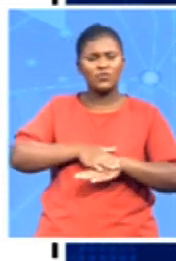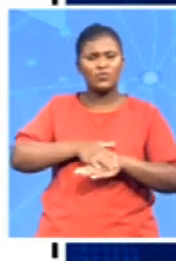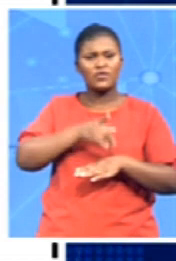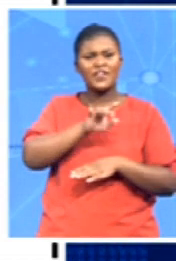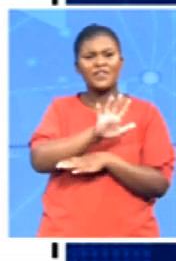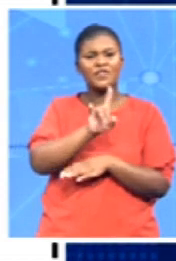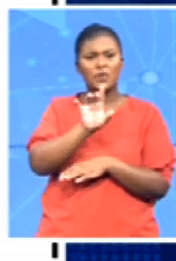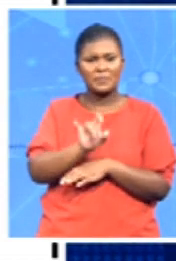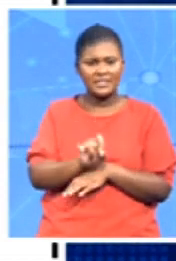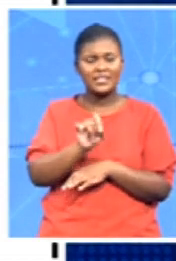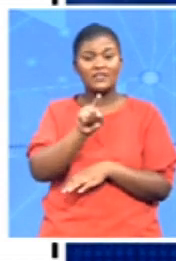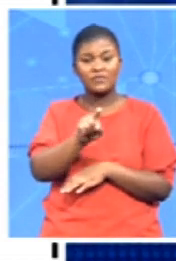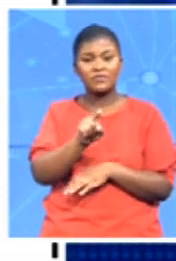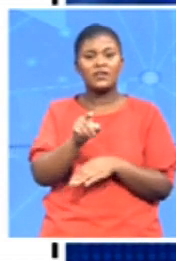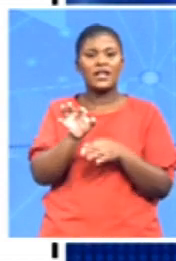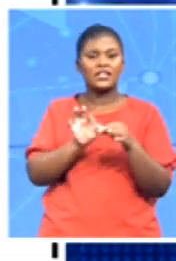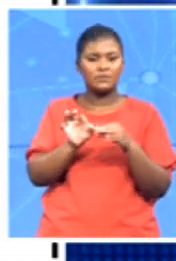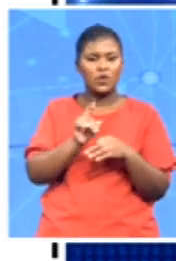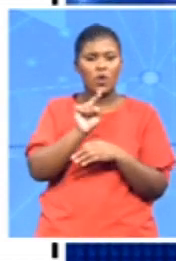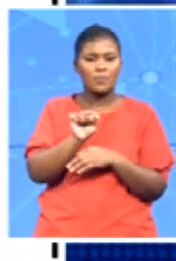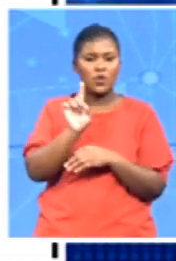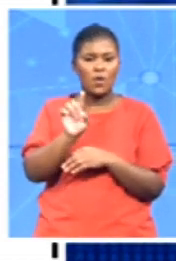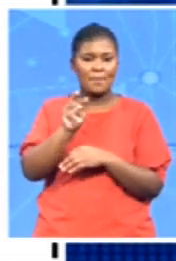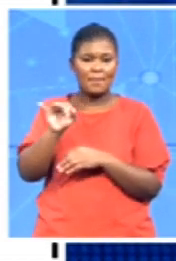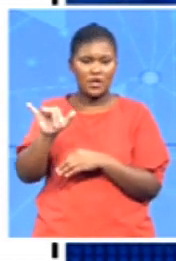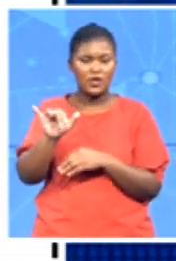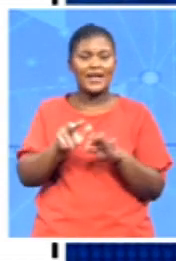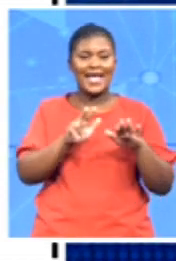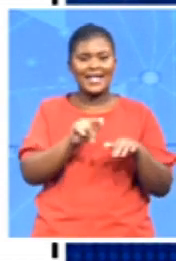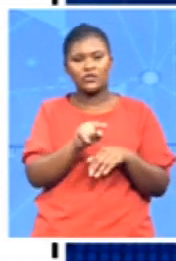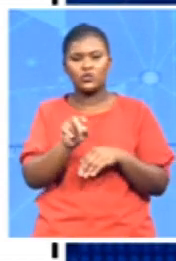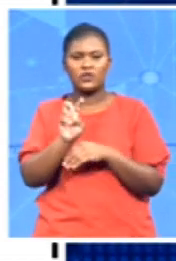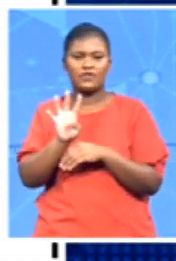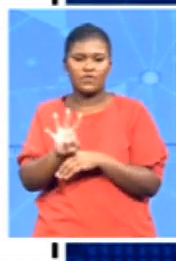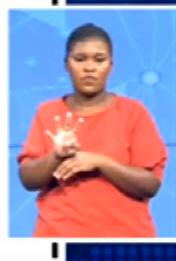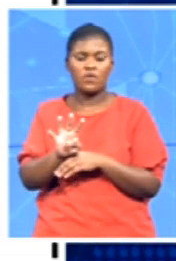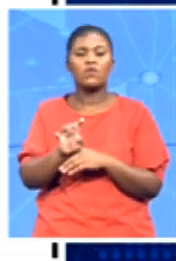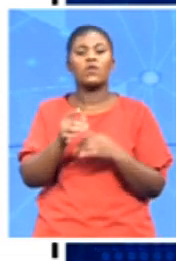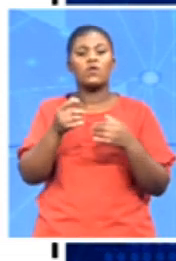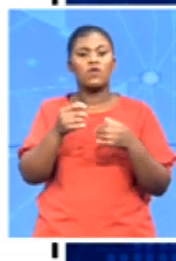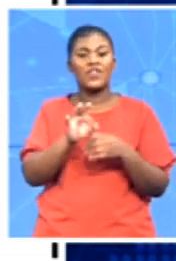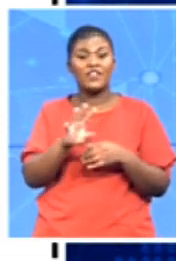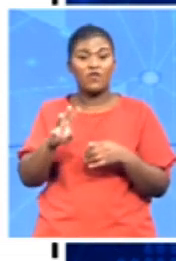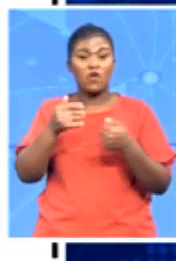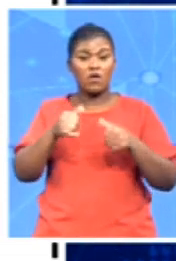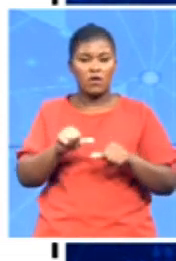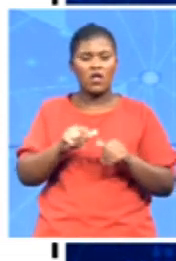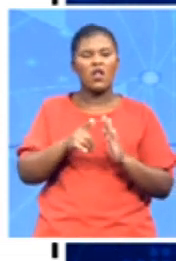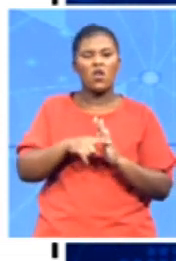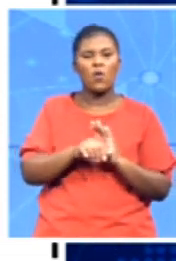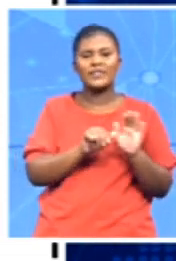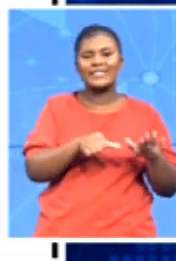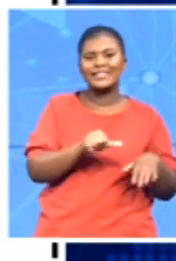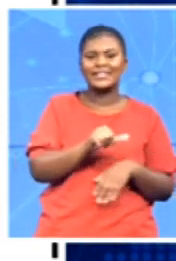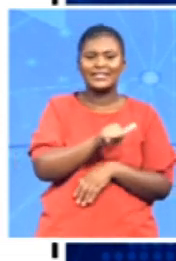is 1.1 million, is 18 to 34-year-olds. And then it's a lower amount, about 600,000 people between 35 and